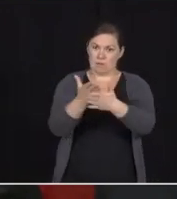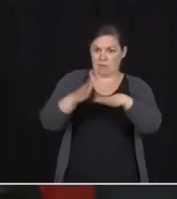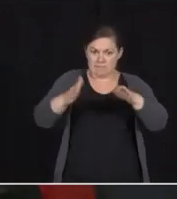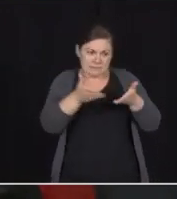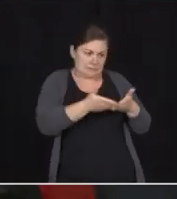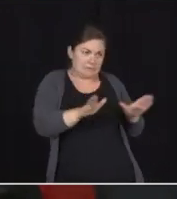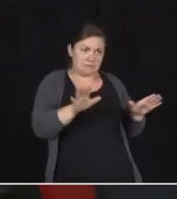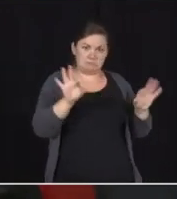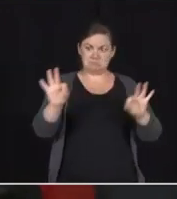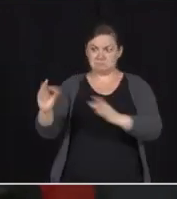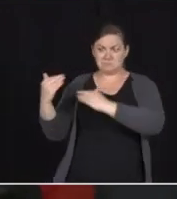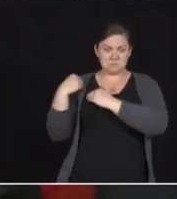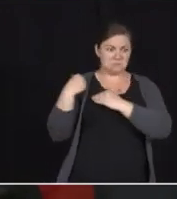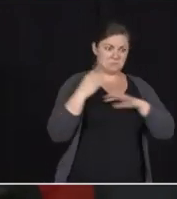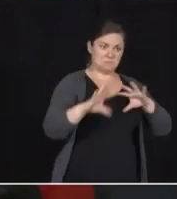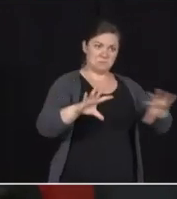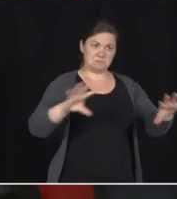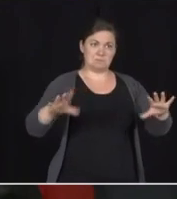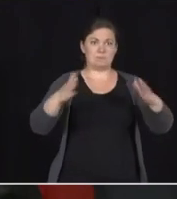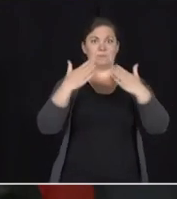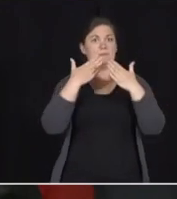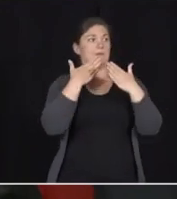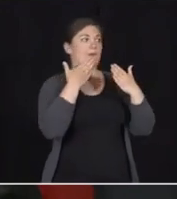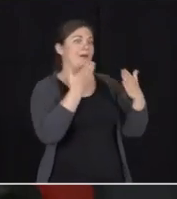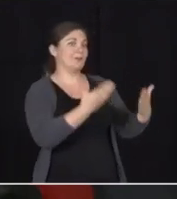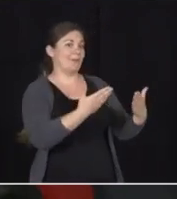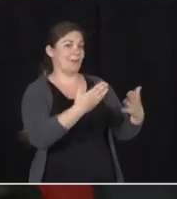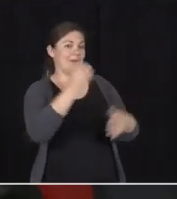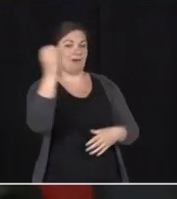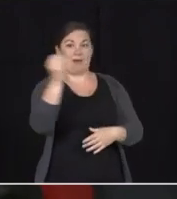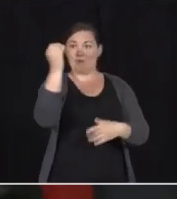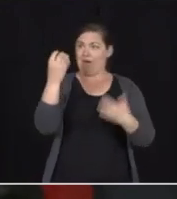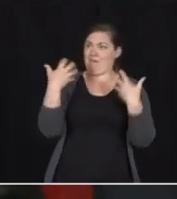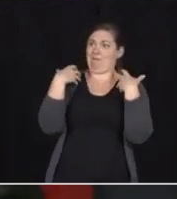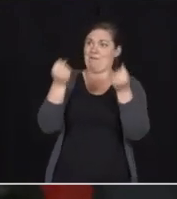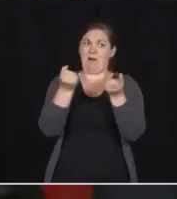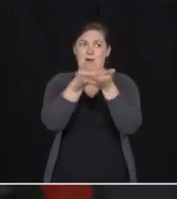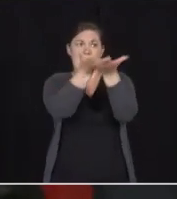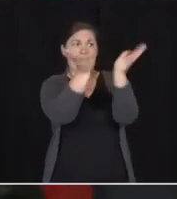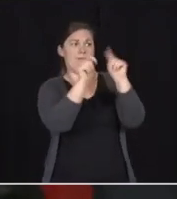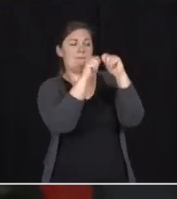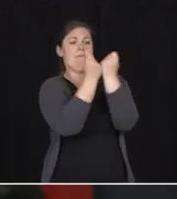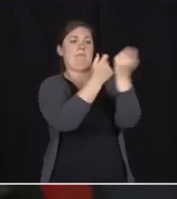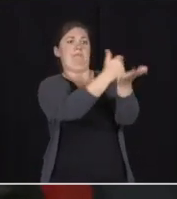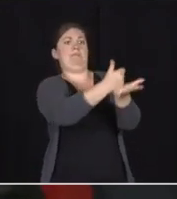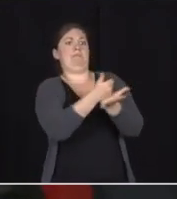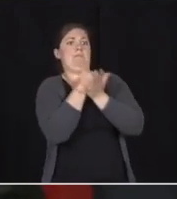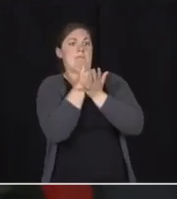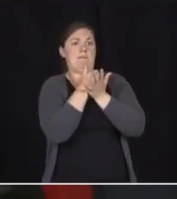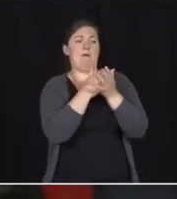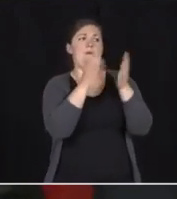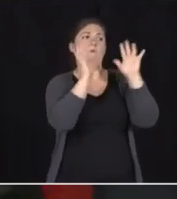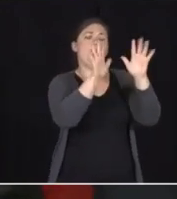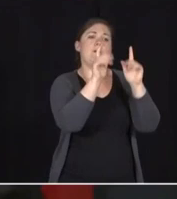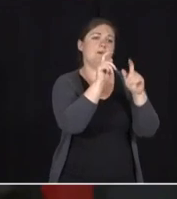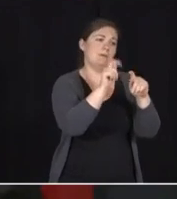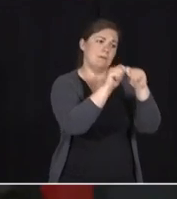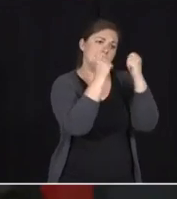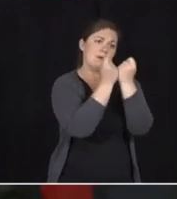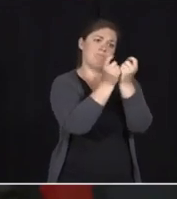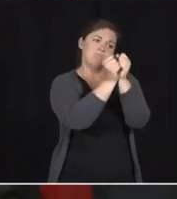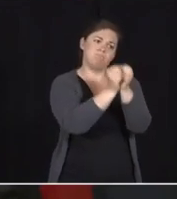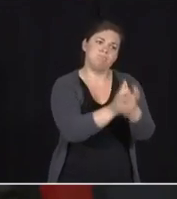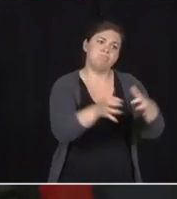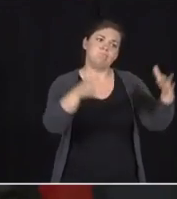the offer of help from Matt Anderson and his team as he's building up the team over the next week or so.